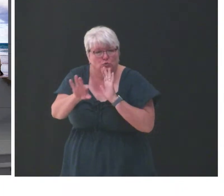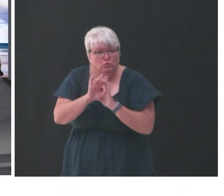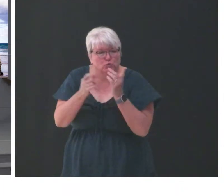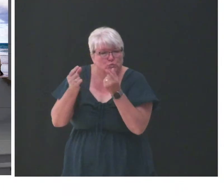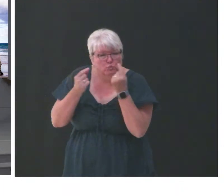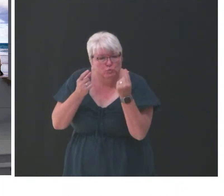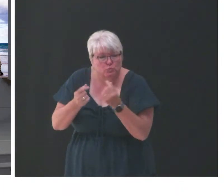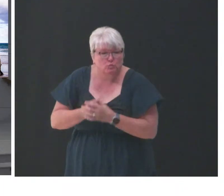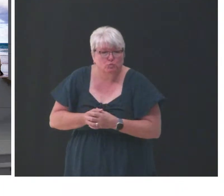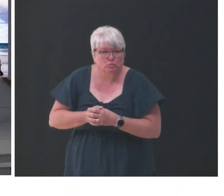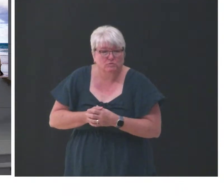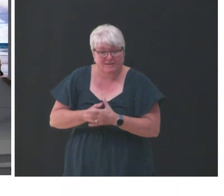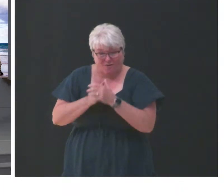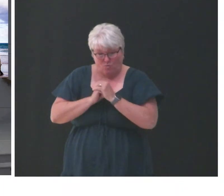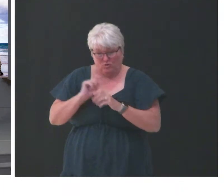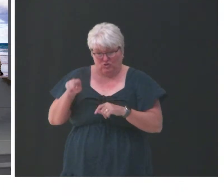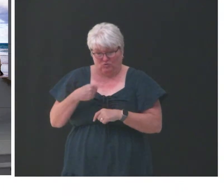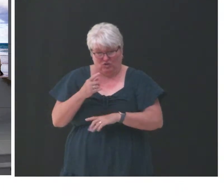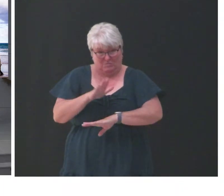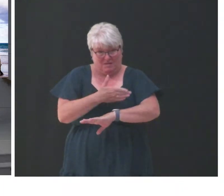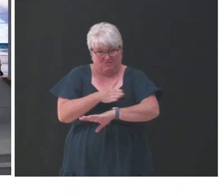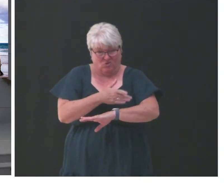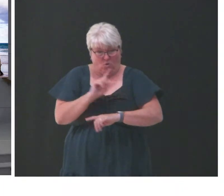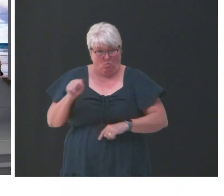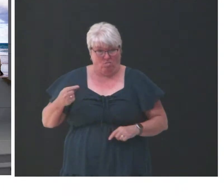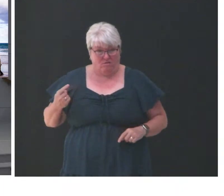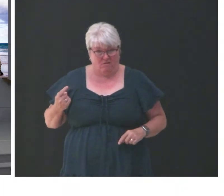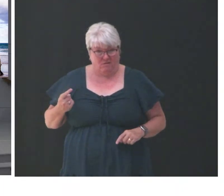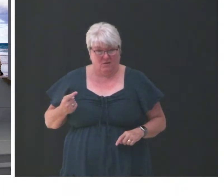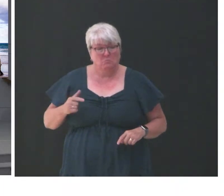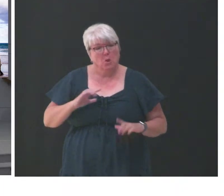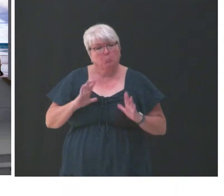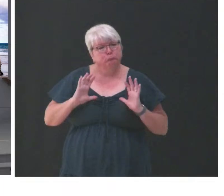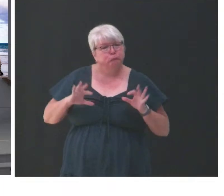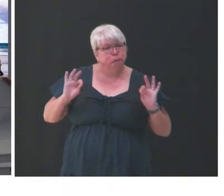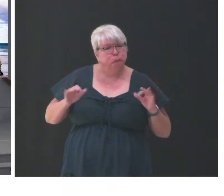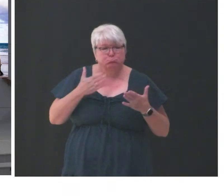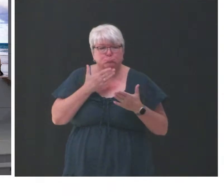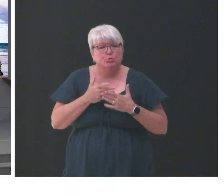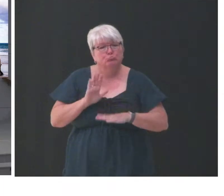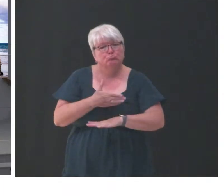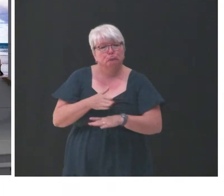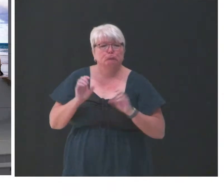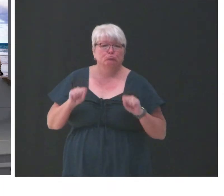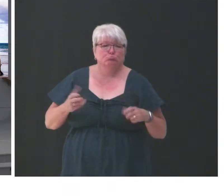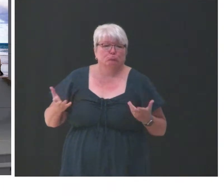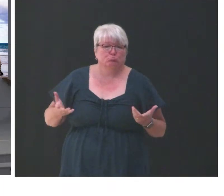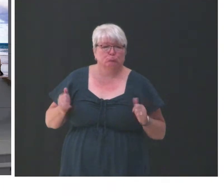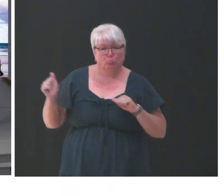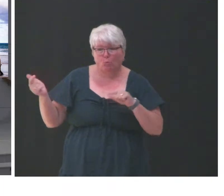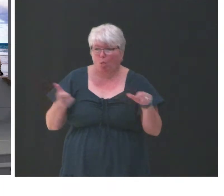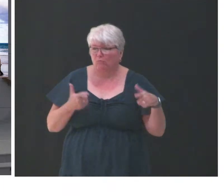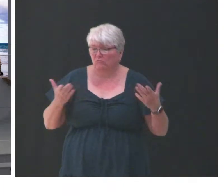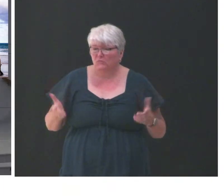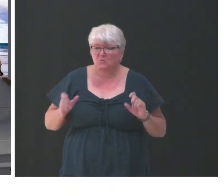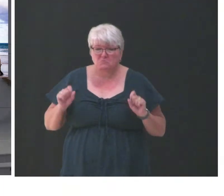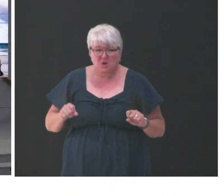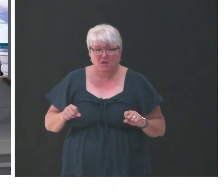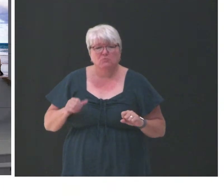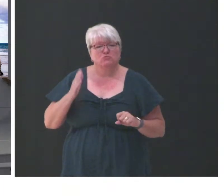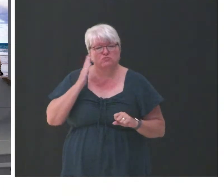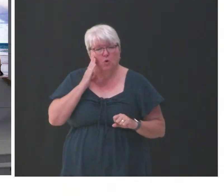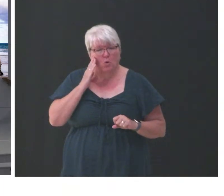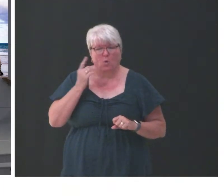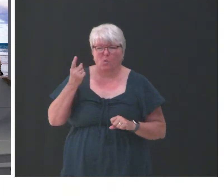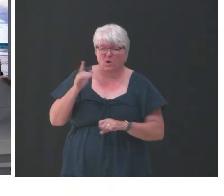do. See, if worship was just about a song, we'd all do pretty good. Almost every one of us in here probably has a worship song we